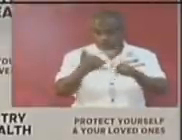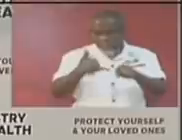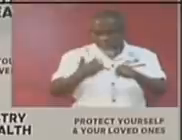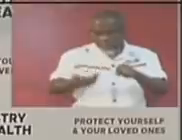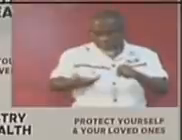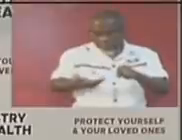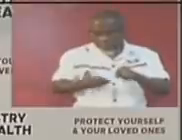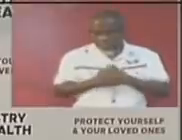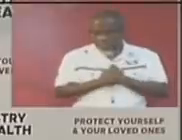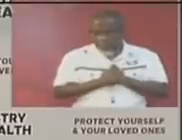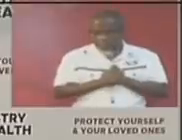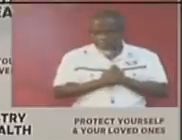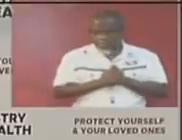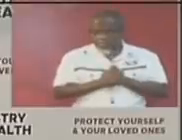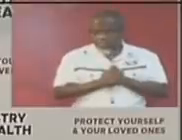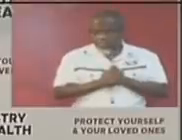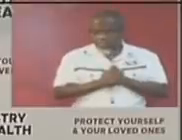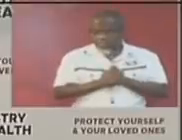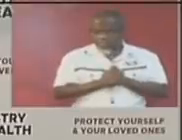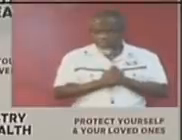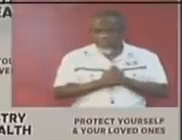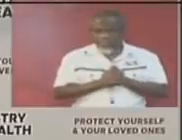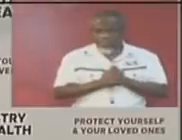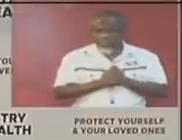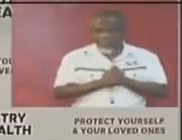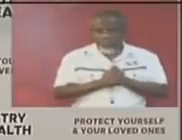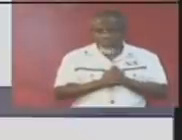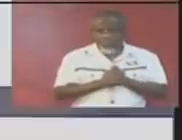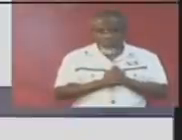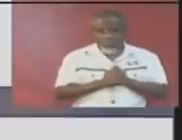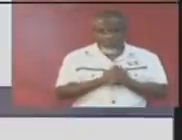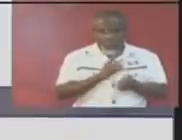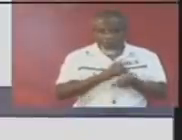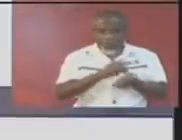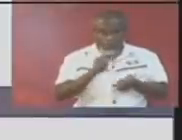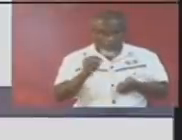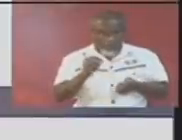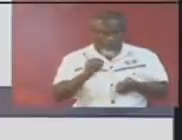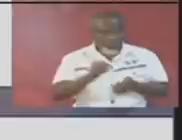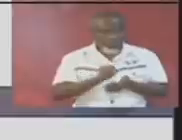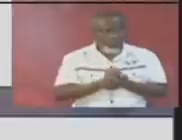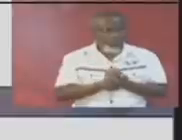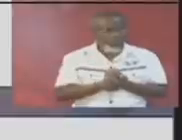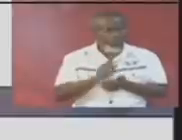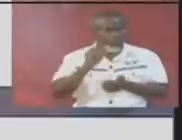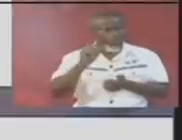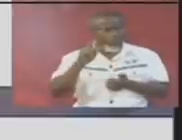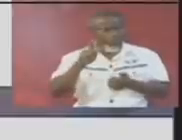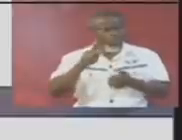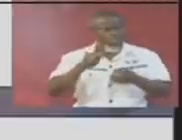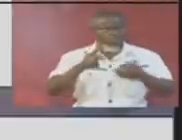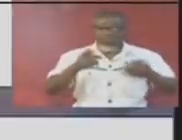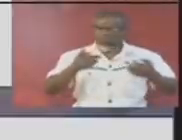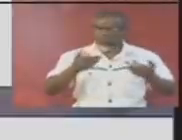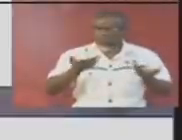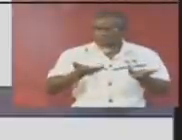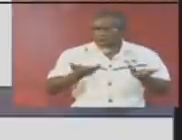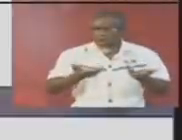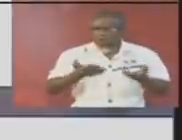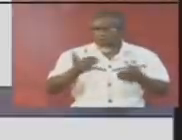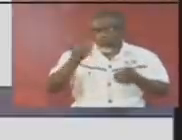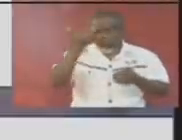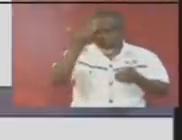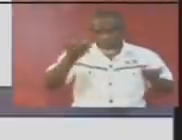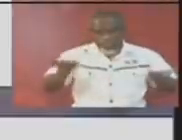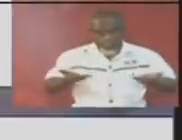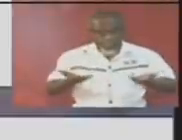Dr. Mohammed, we go straight to Dr. Mohammed. Thank you. Okay. So with regards to the prevalence of it in our population, I think